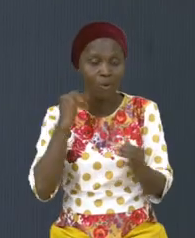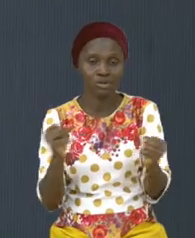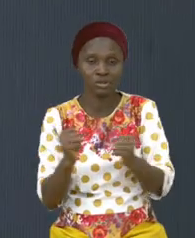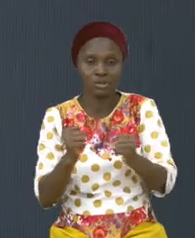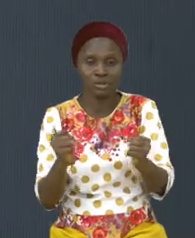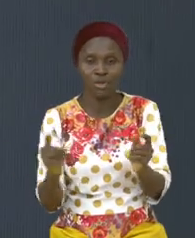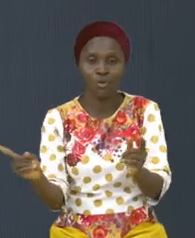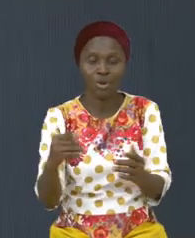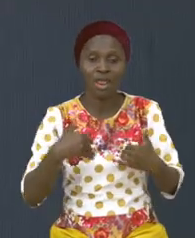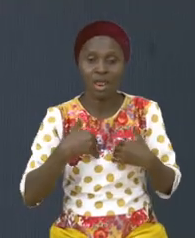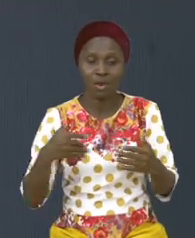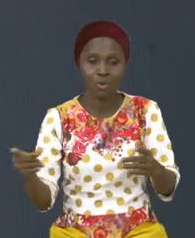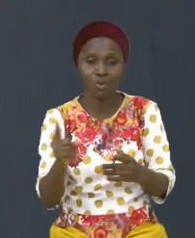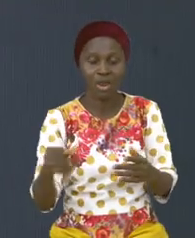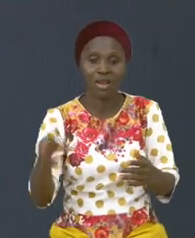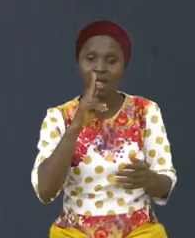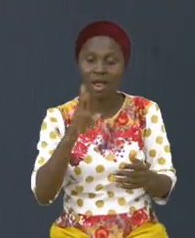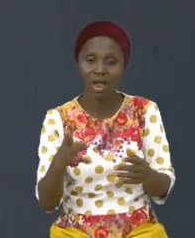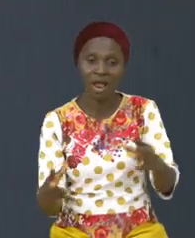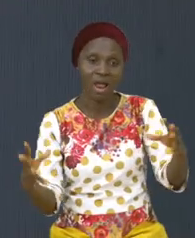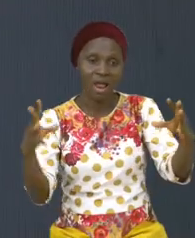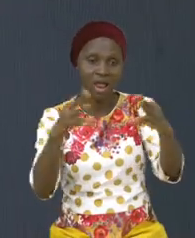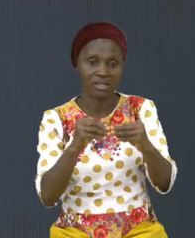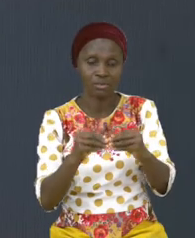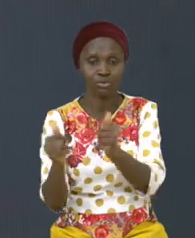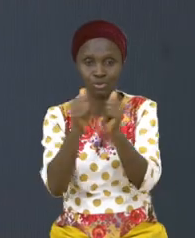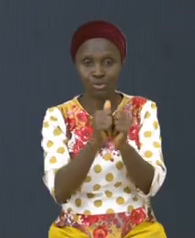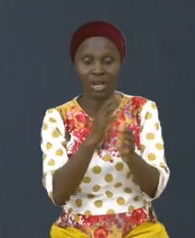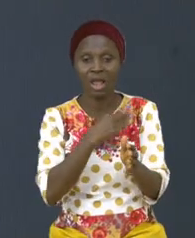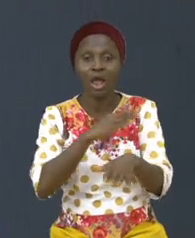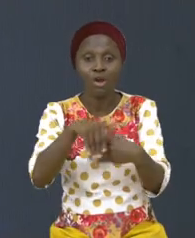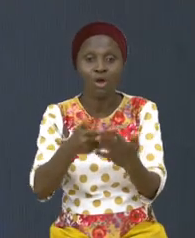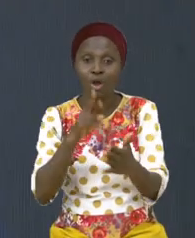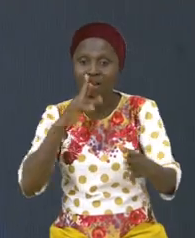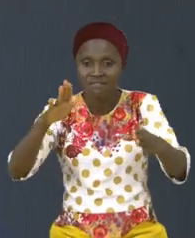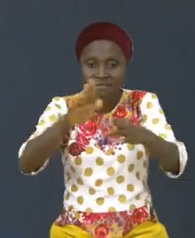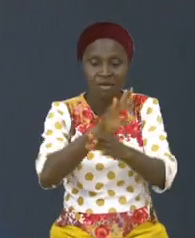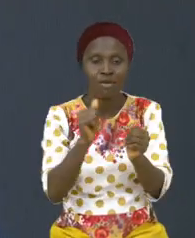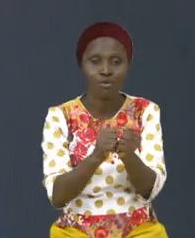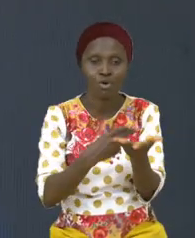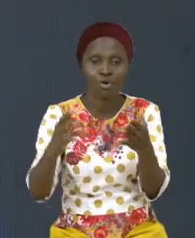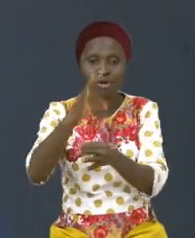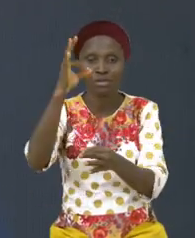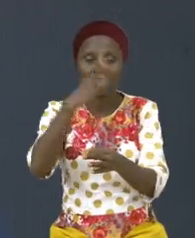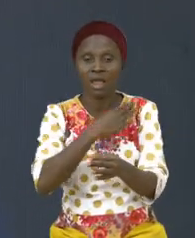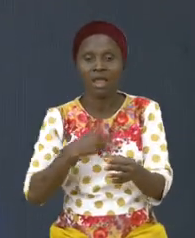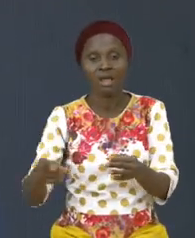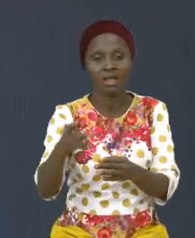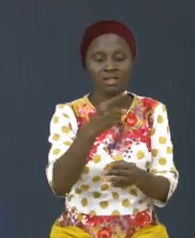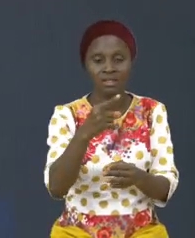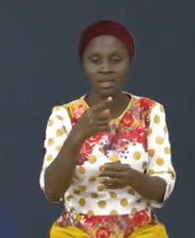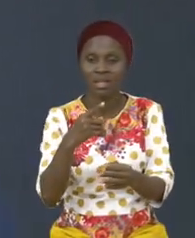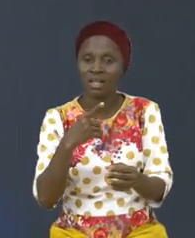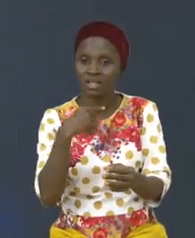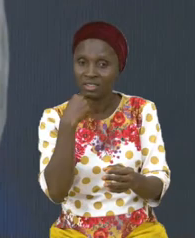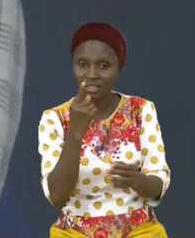assembled together. And they were filled with the Holy Ghost, and they spake the word with boldness. Look